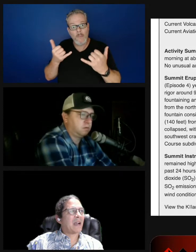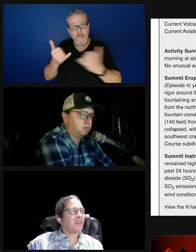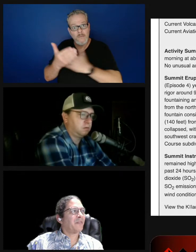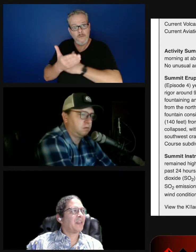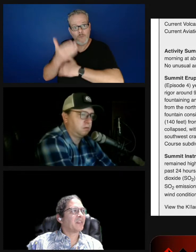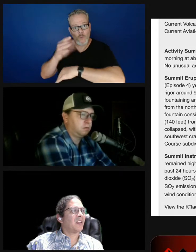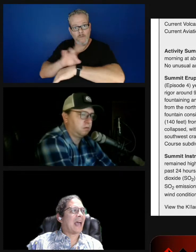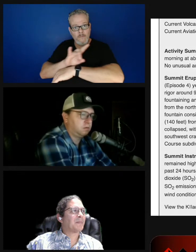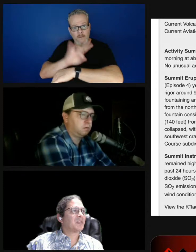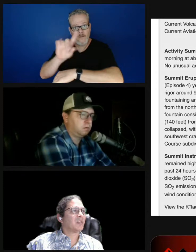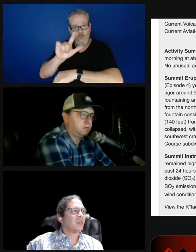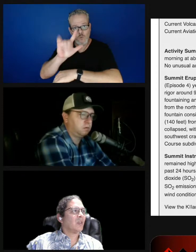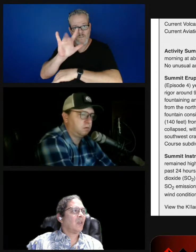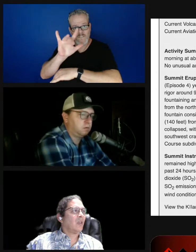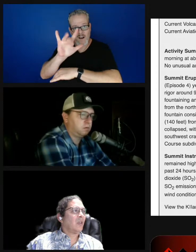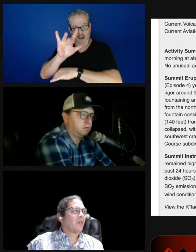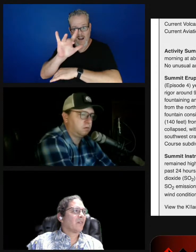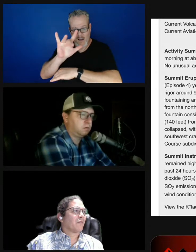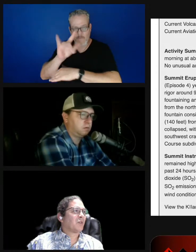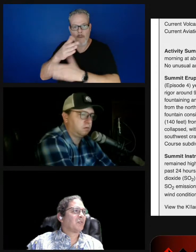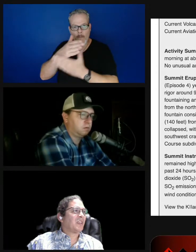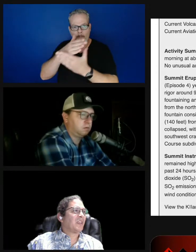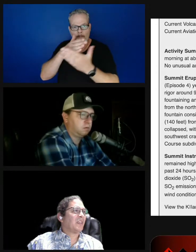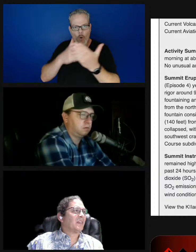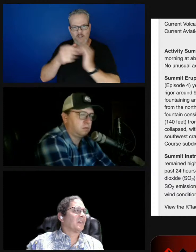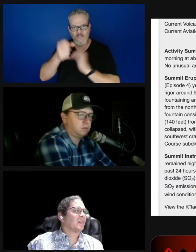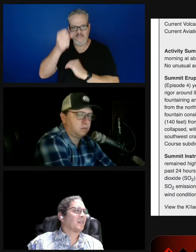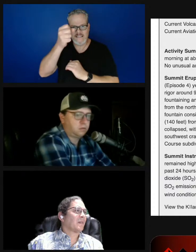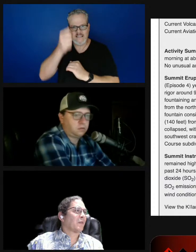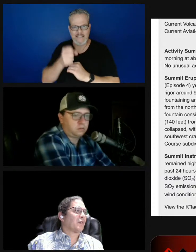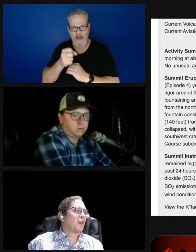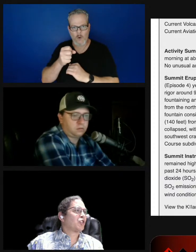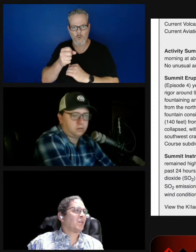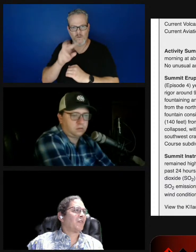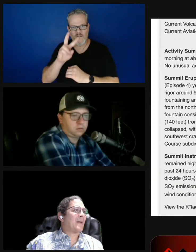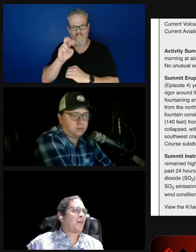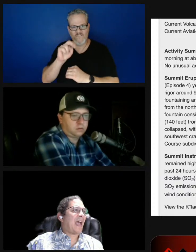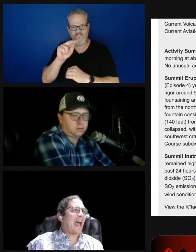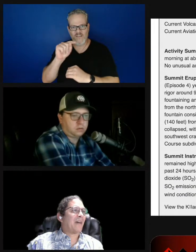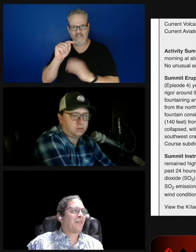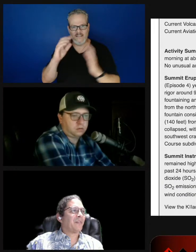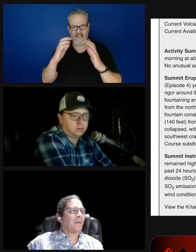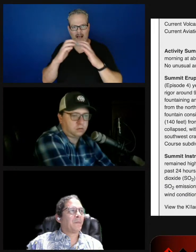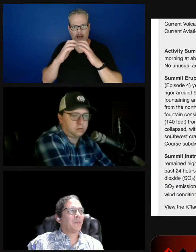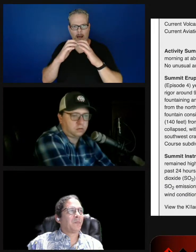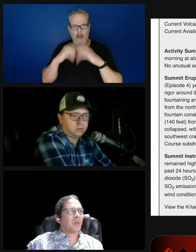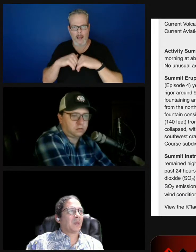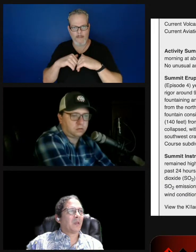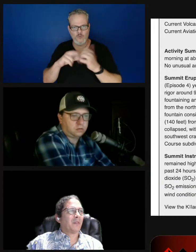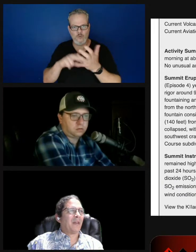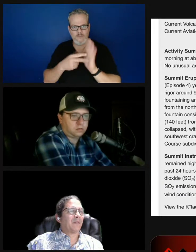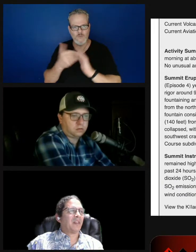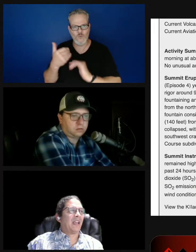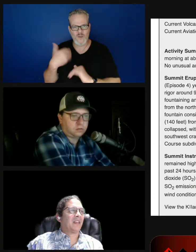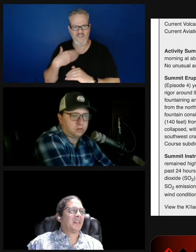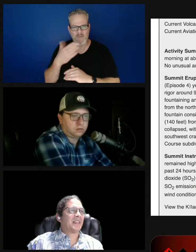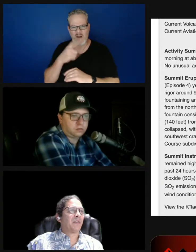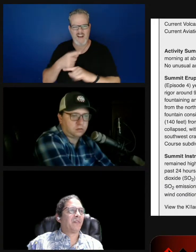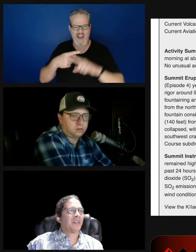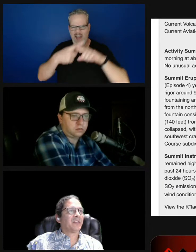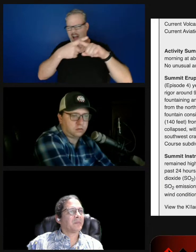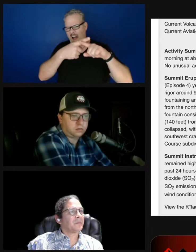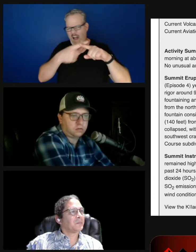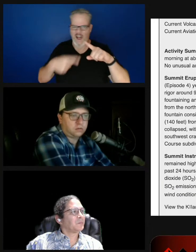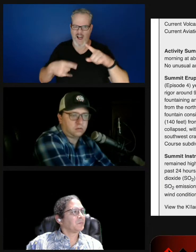of the south vent collapsed, resulting in a reduction of about half of the fountain height in the